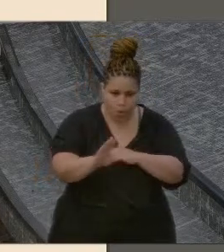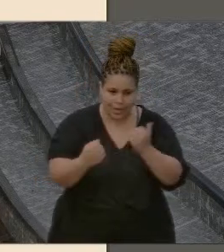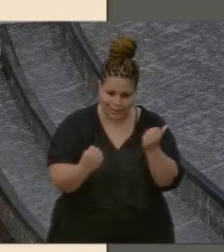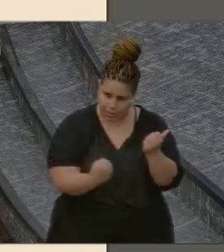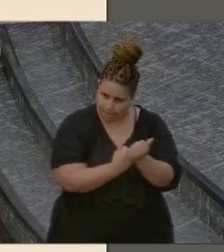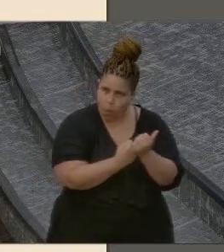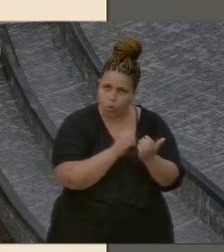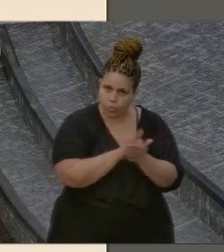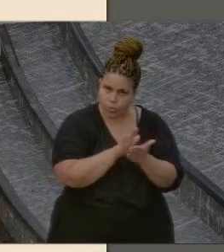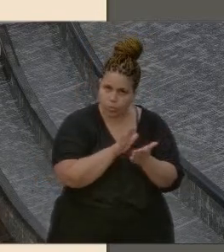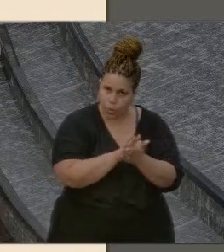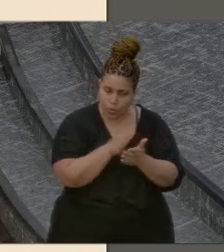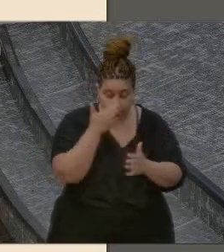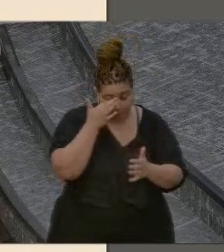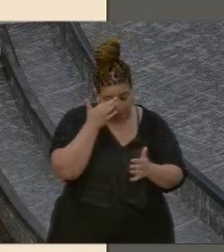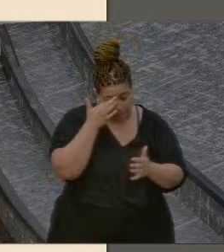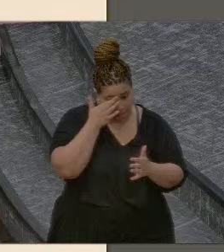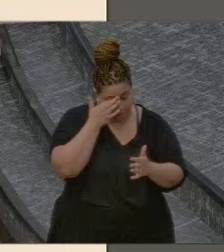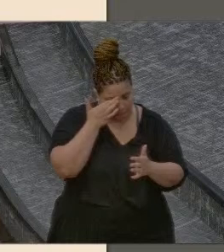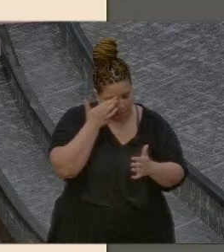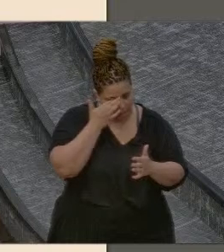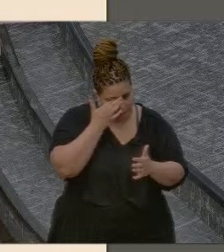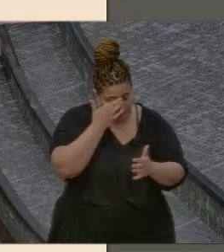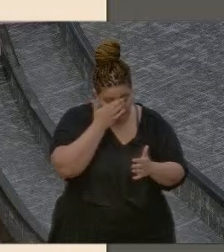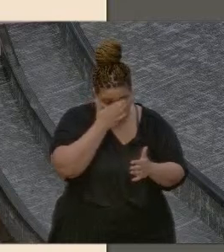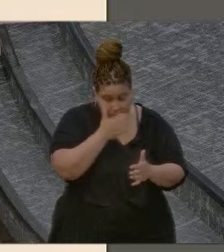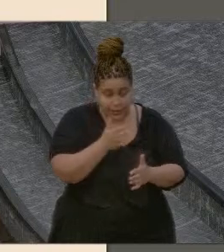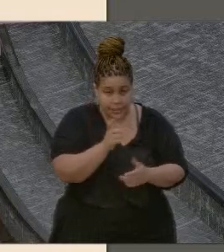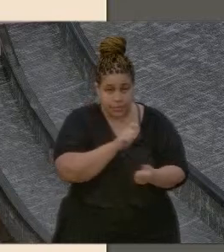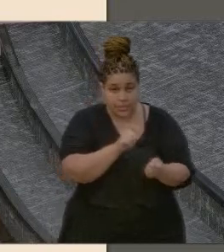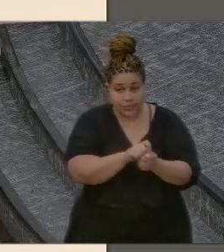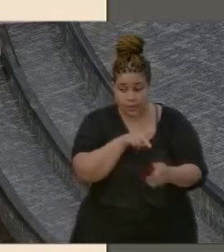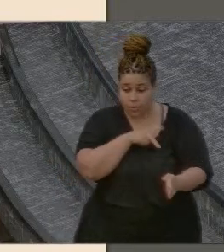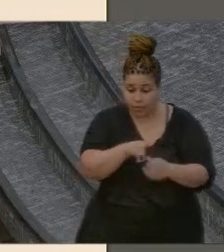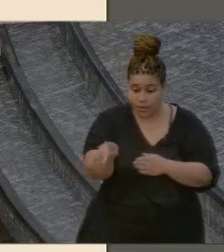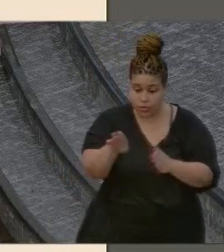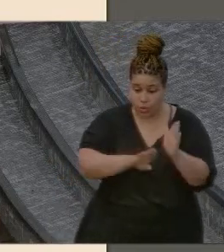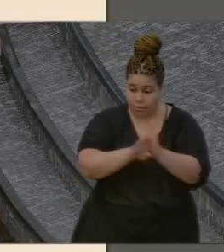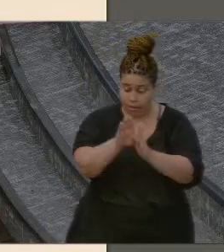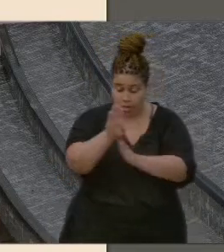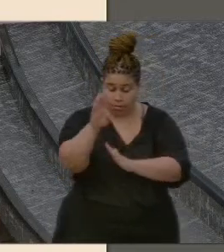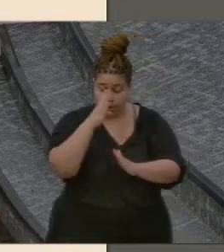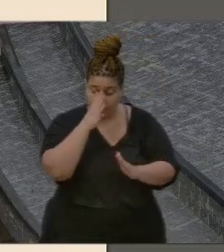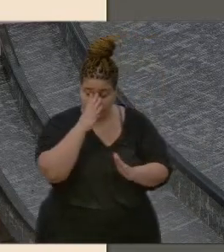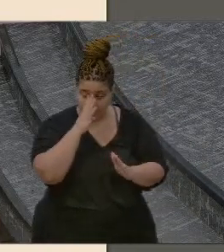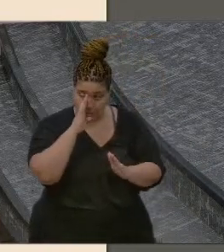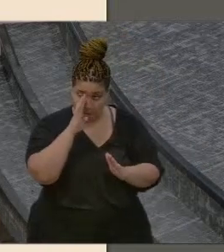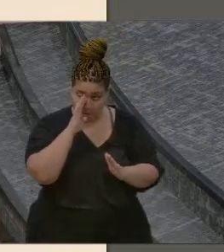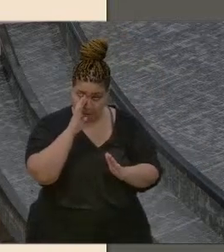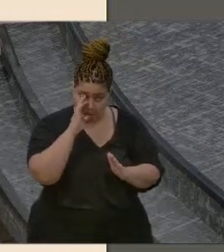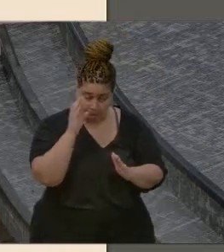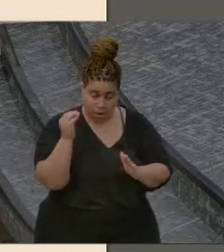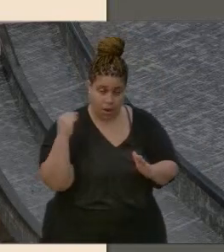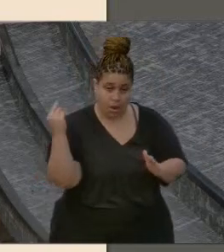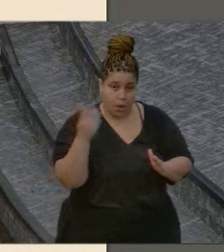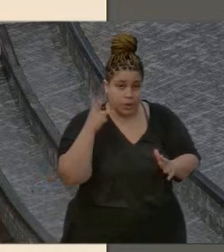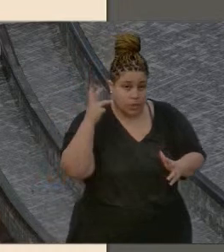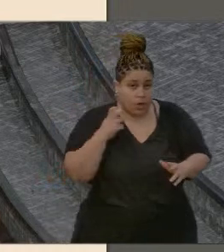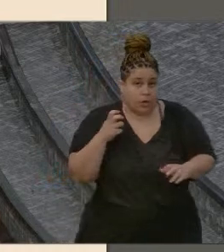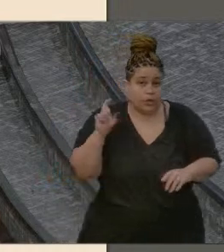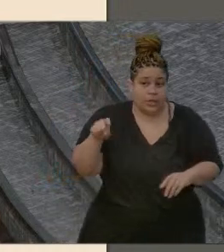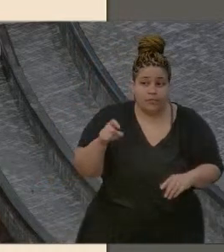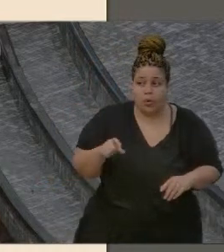on school discipline specific professional development, so we've always heard the need for more